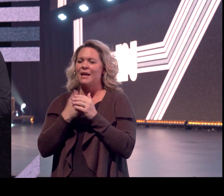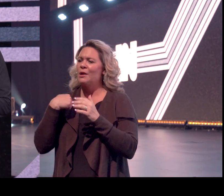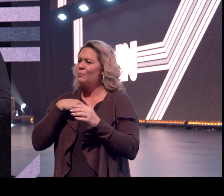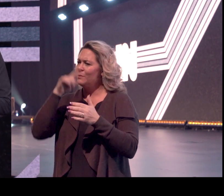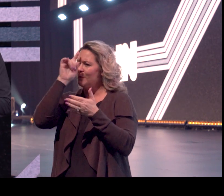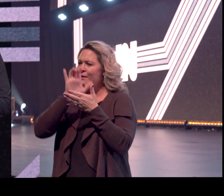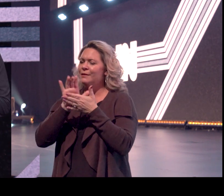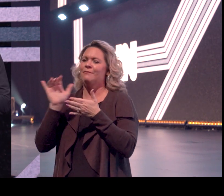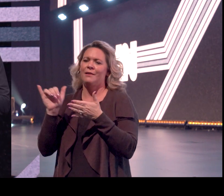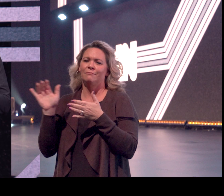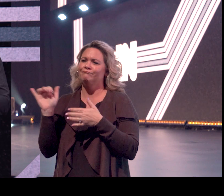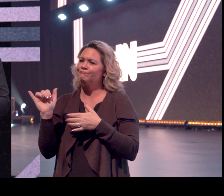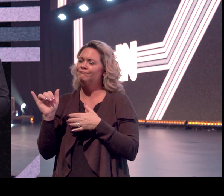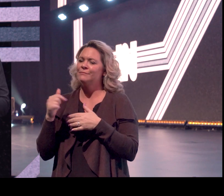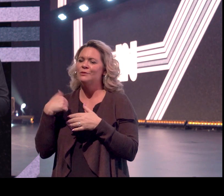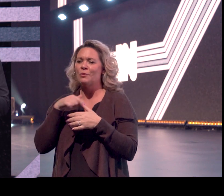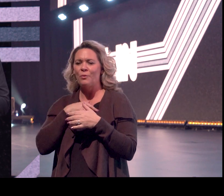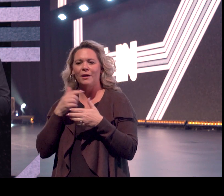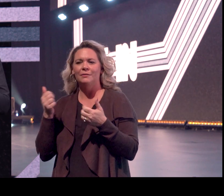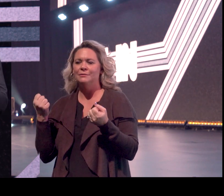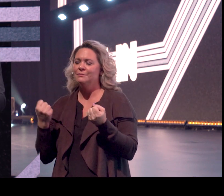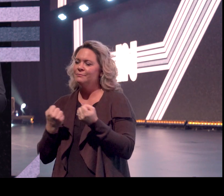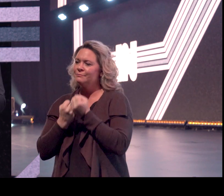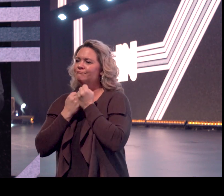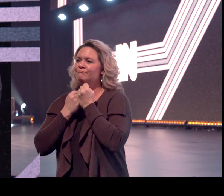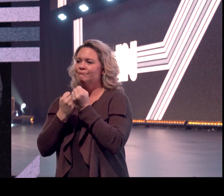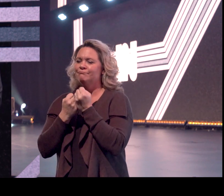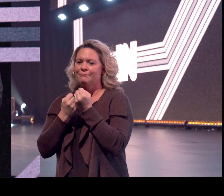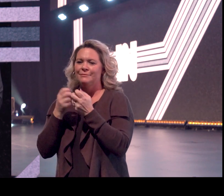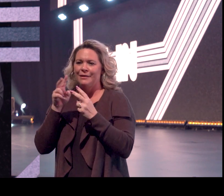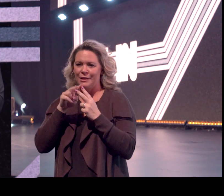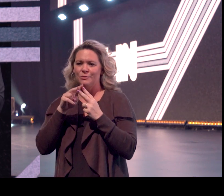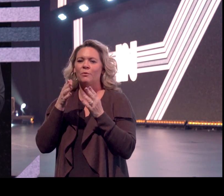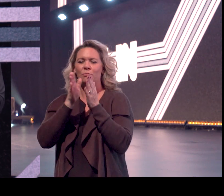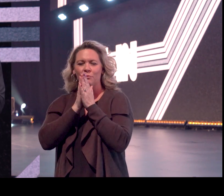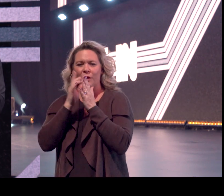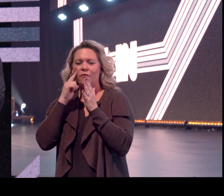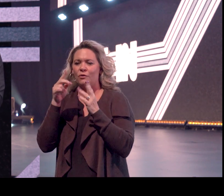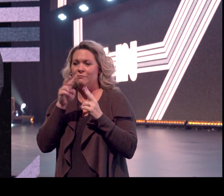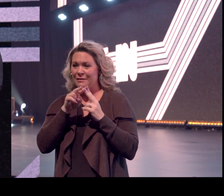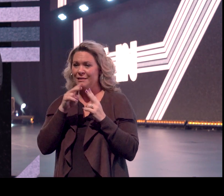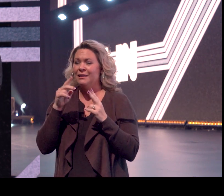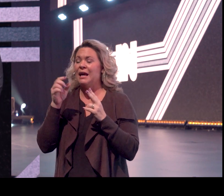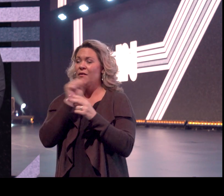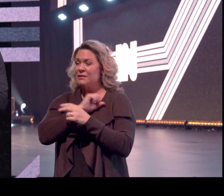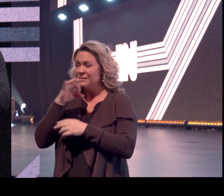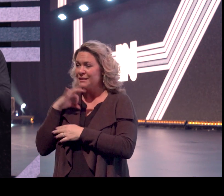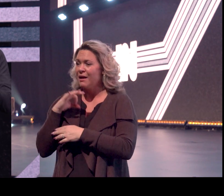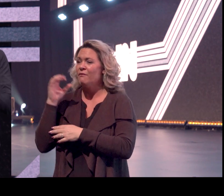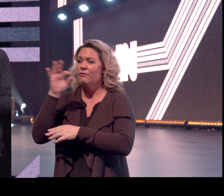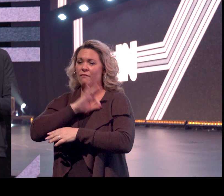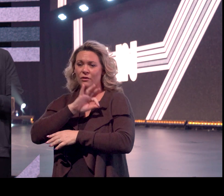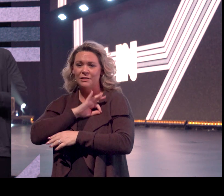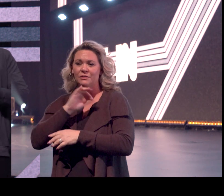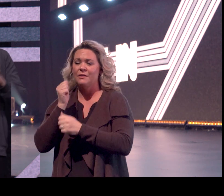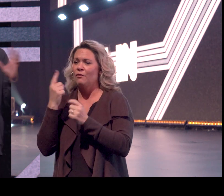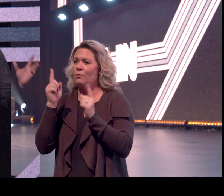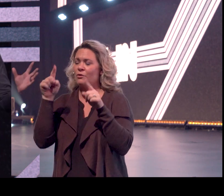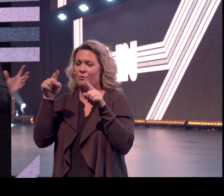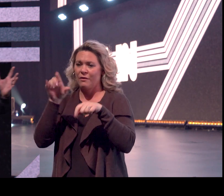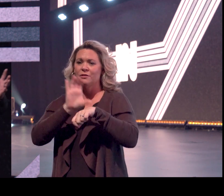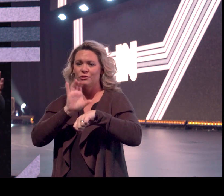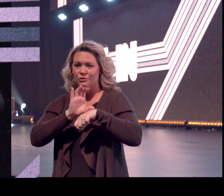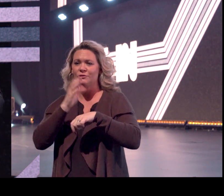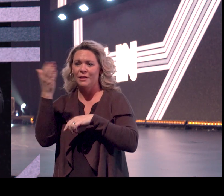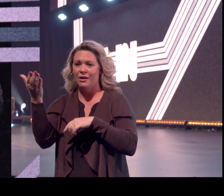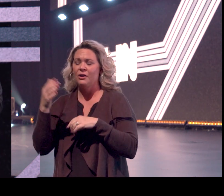And we believe that as well. And so we're launching them. And what I want us to do today is I want us to pray for them, for the staff and the volunteers